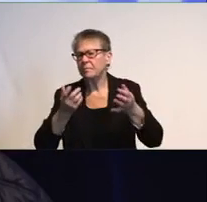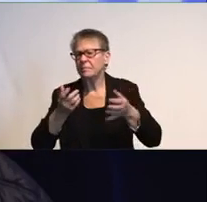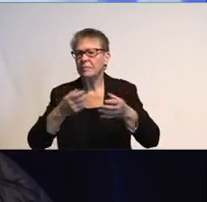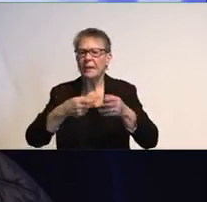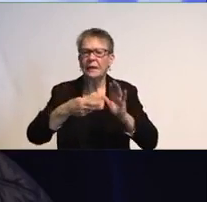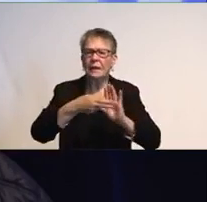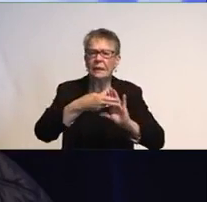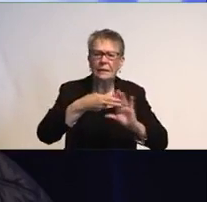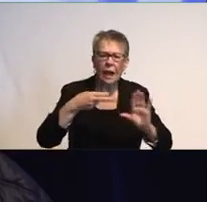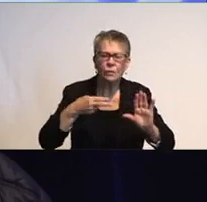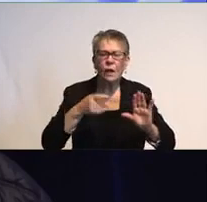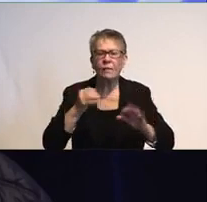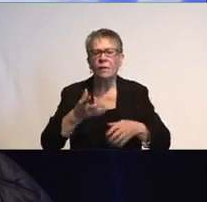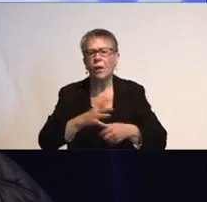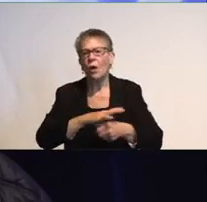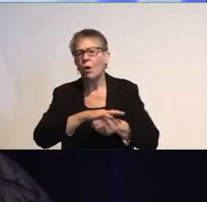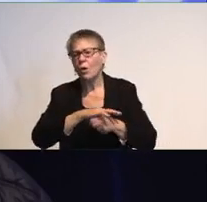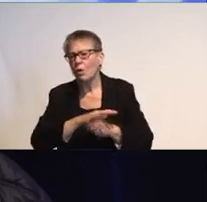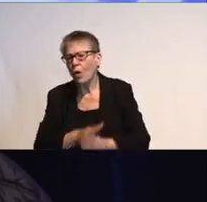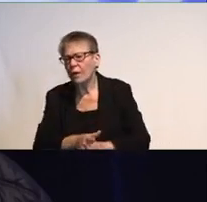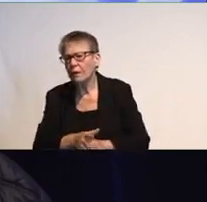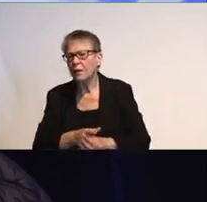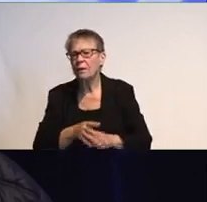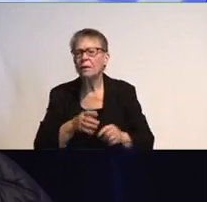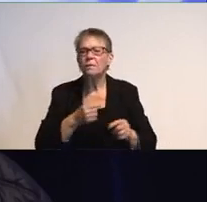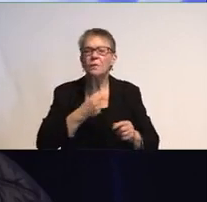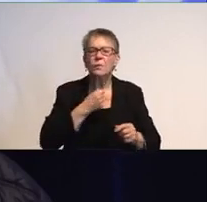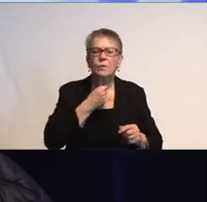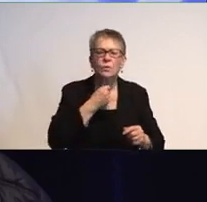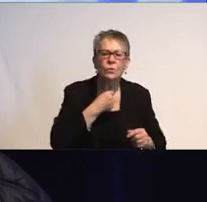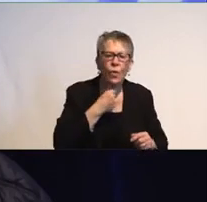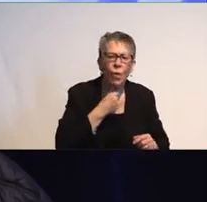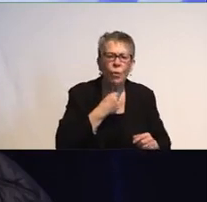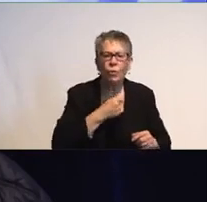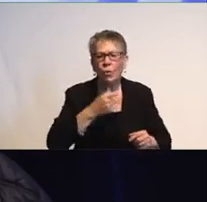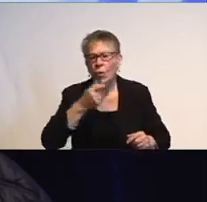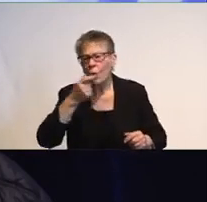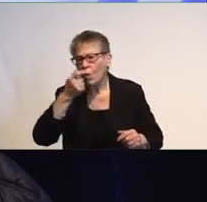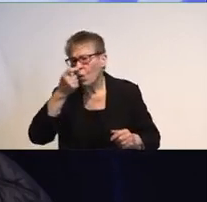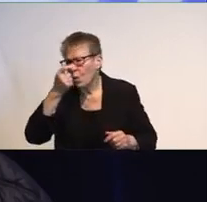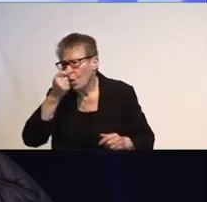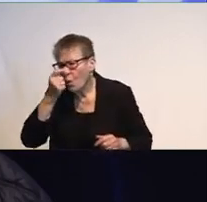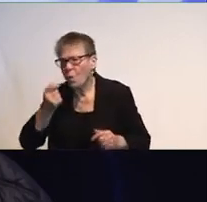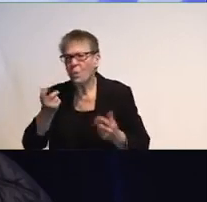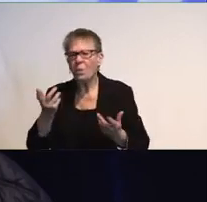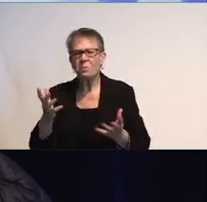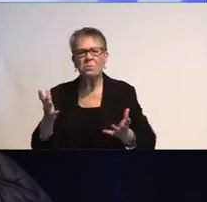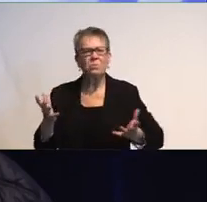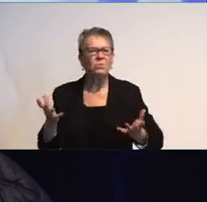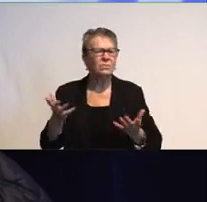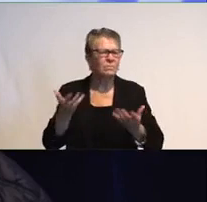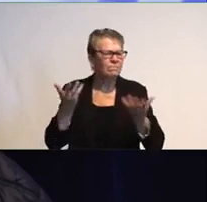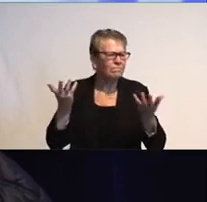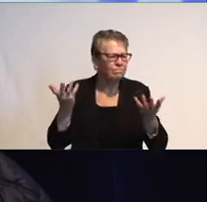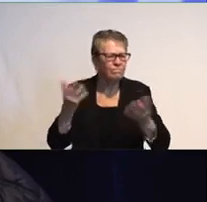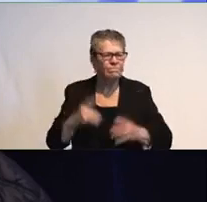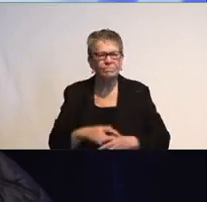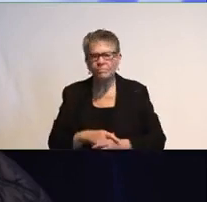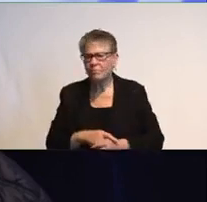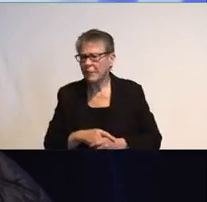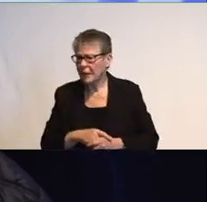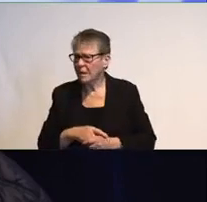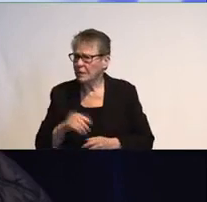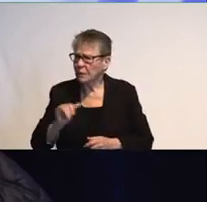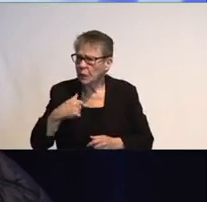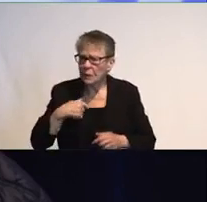allergies supported by an evaluation by a medical provider. We also have posted community setting guidance on